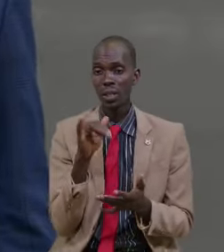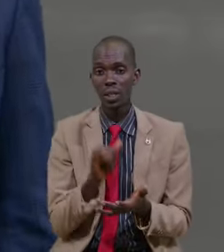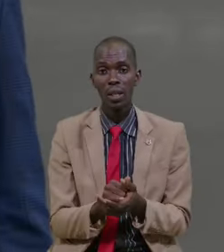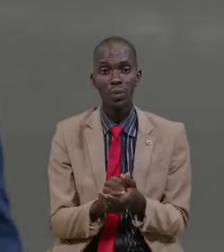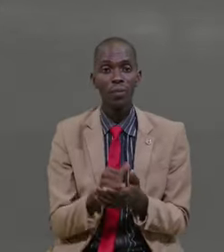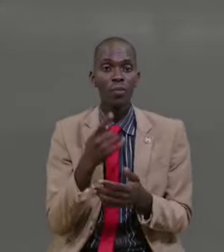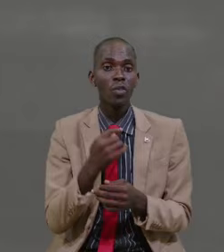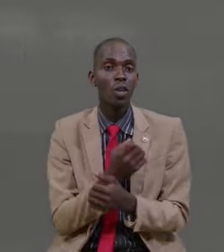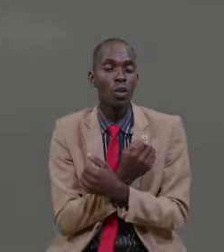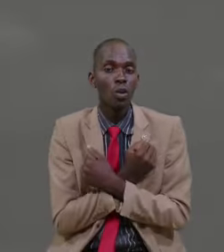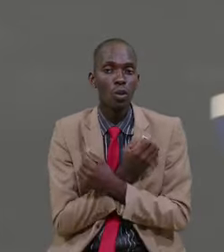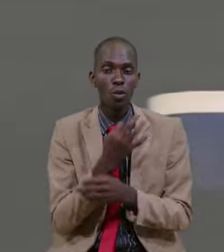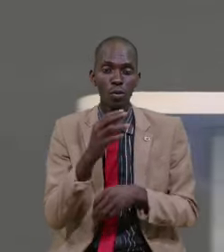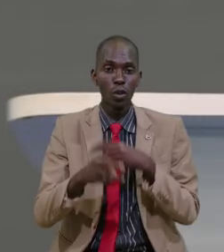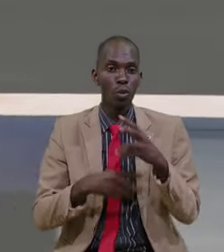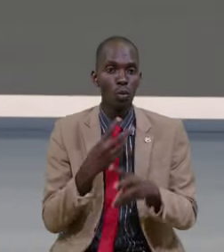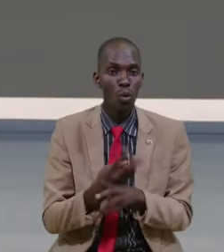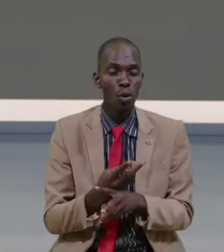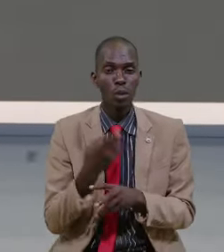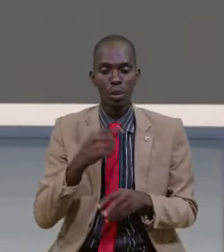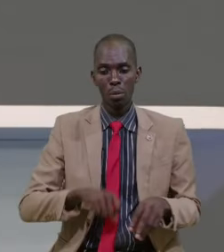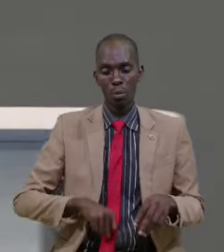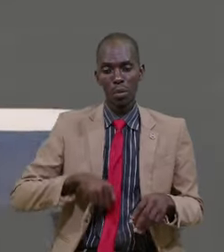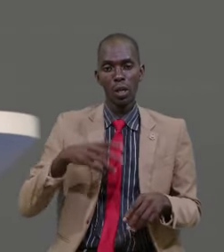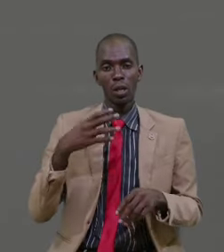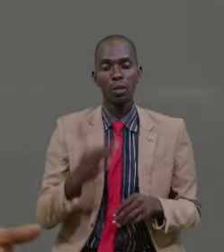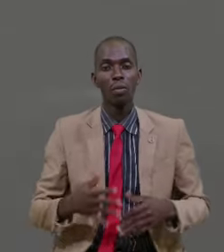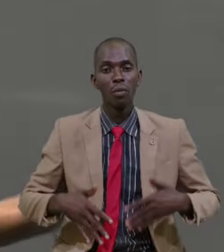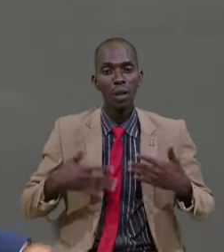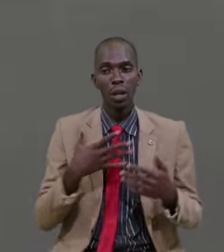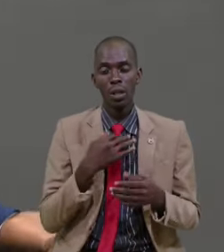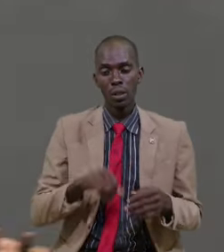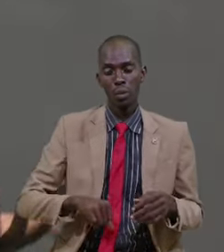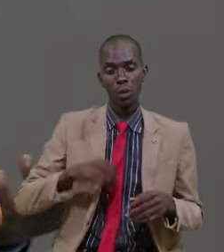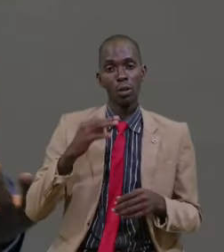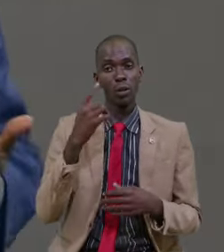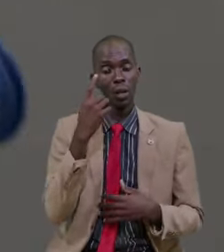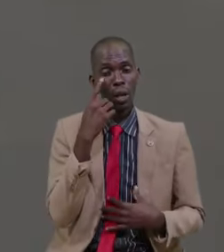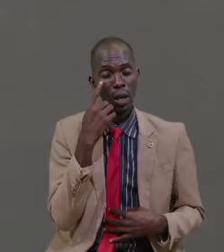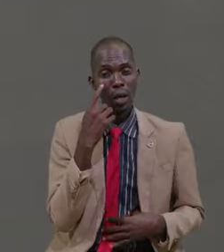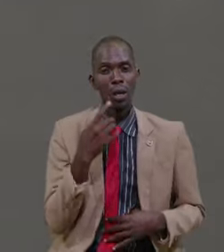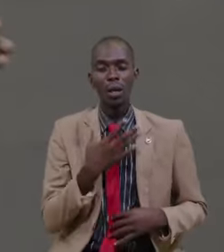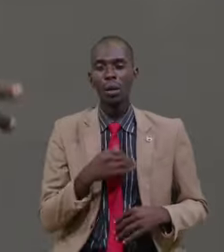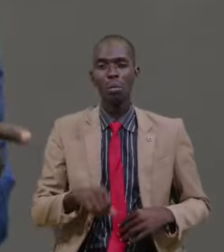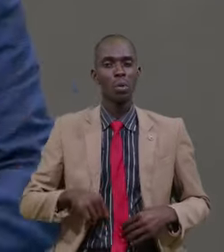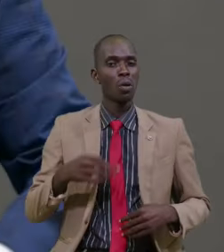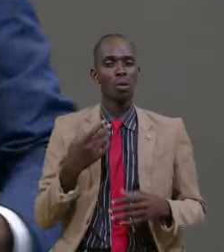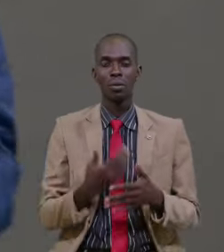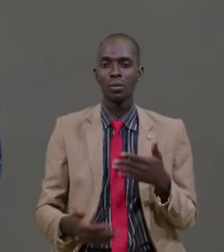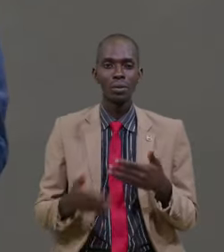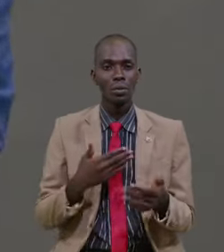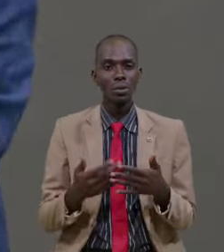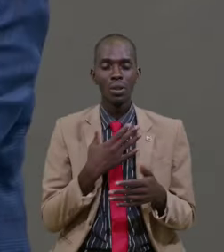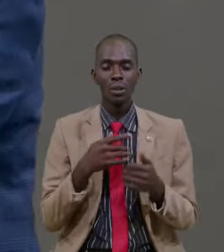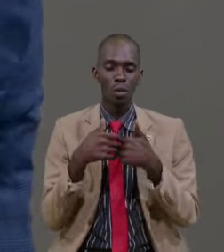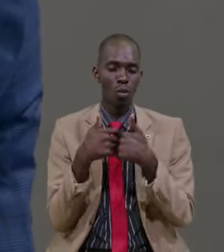of the world, the pride of life, and the pride of, whatever, and the lust of your